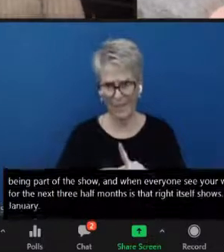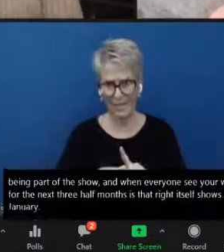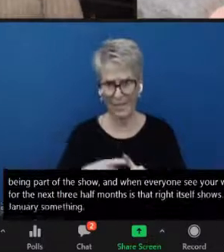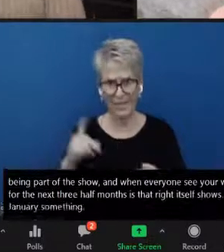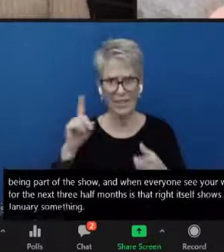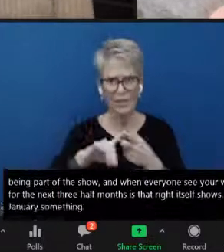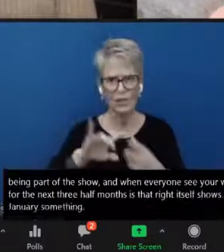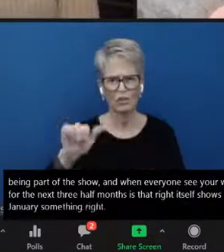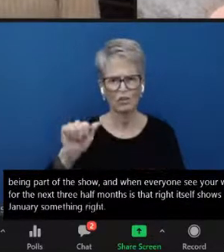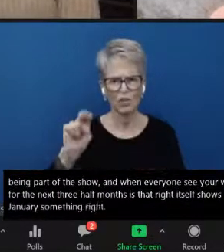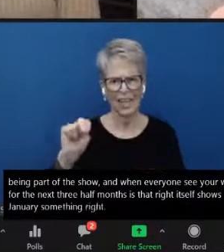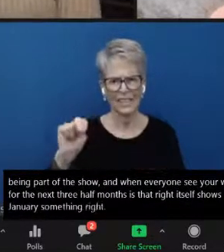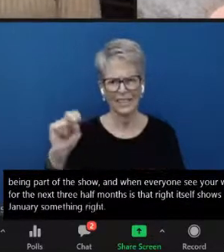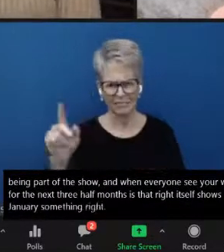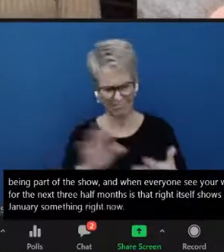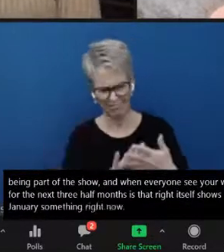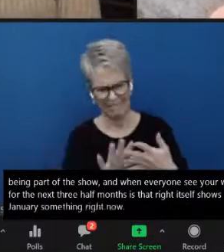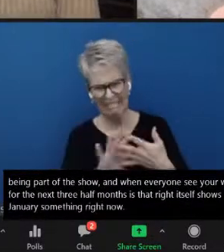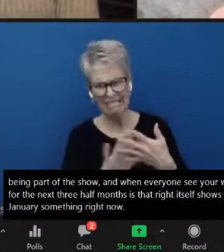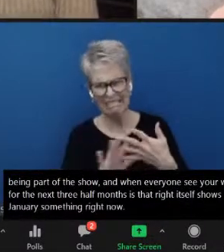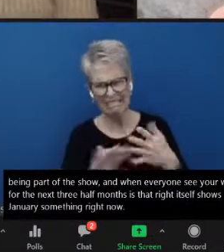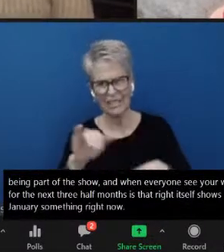something, right? Yeah.